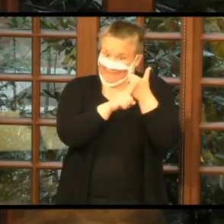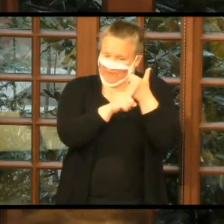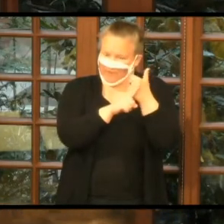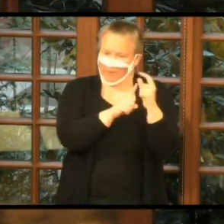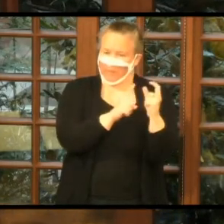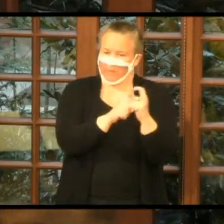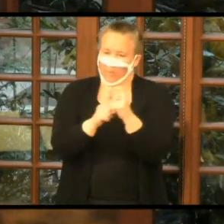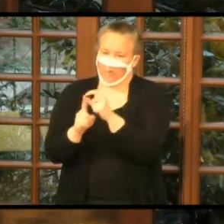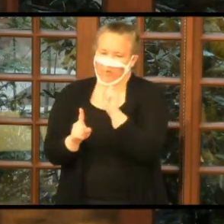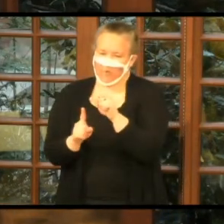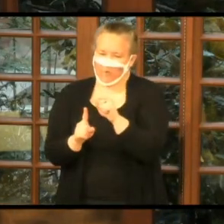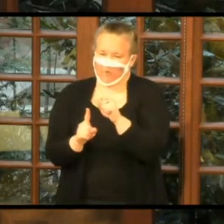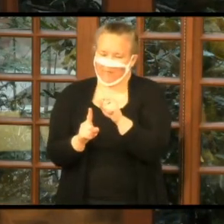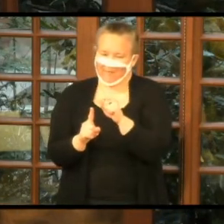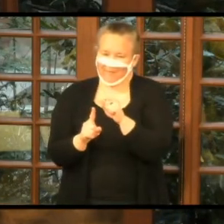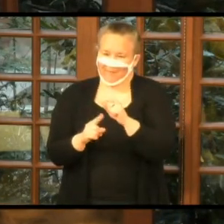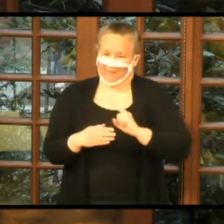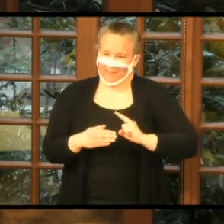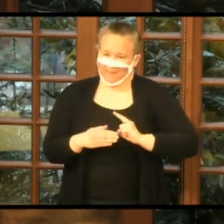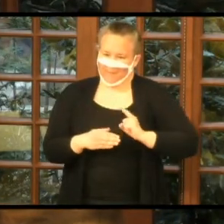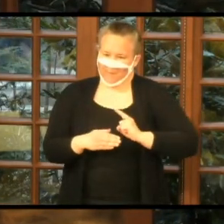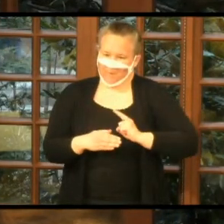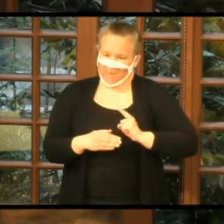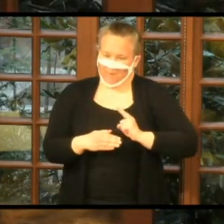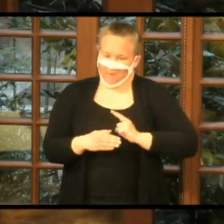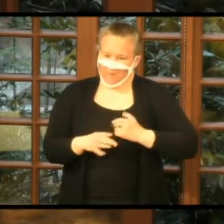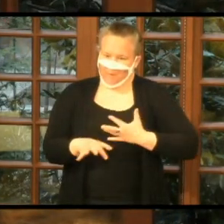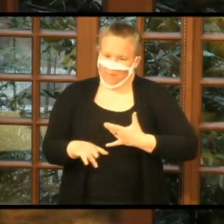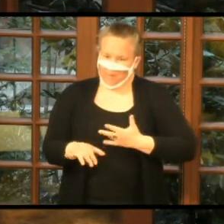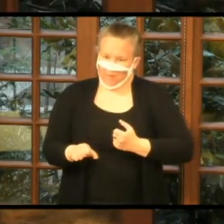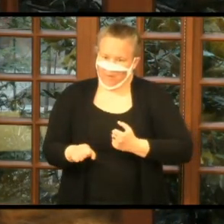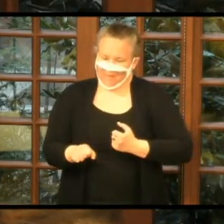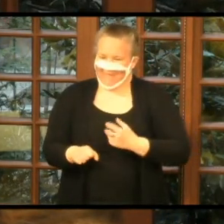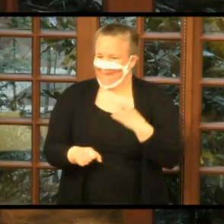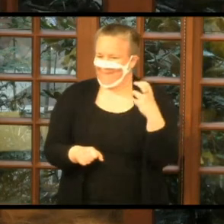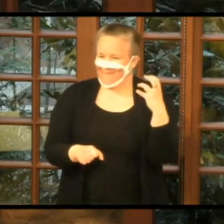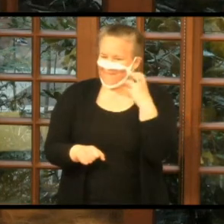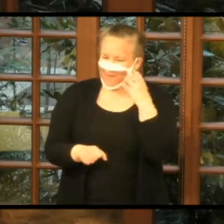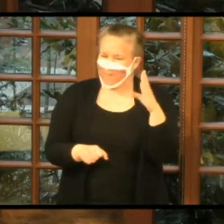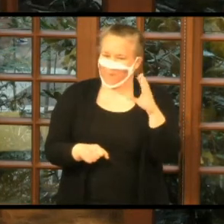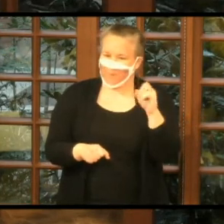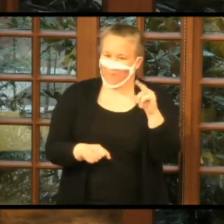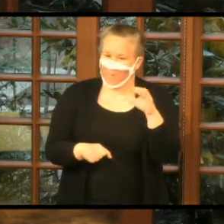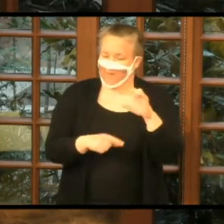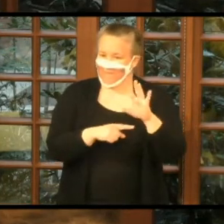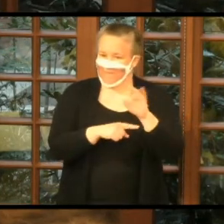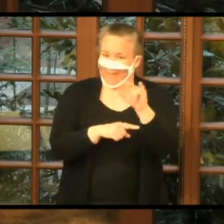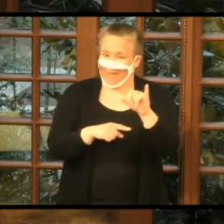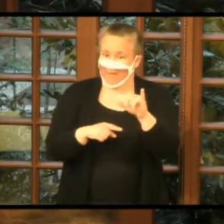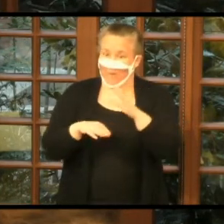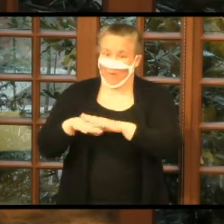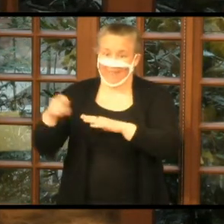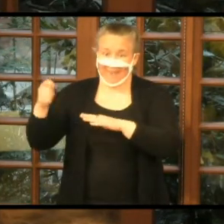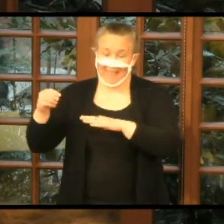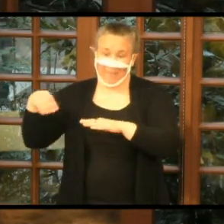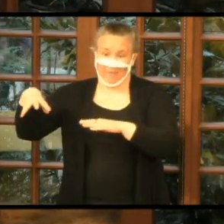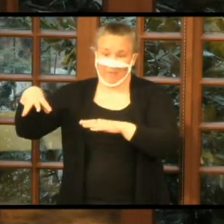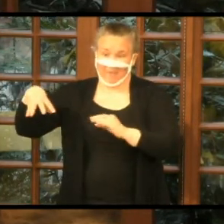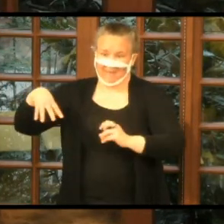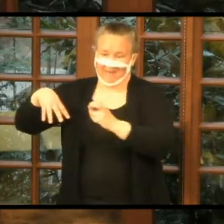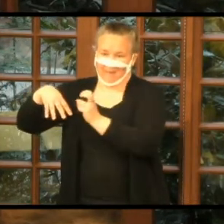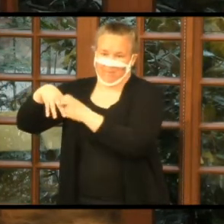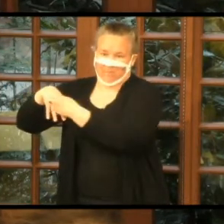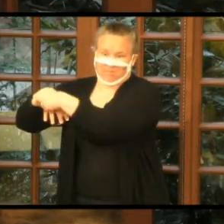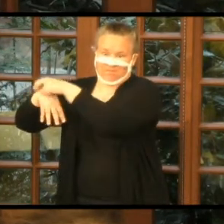words. When her pulse picks up, a fat blue bottle fly bumping around a lampshade, urgent and